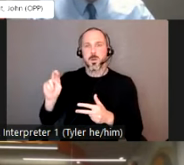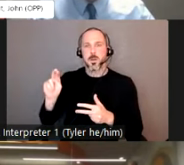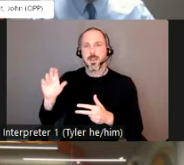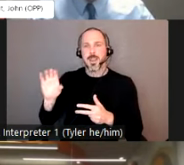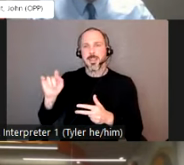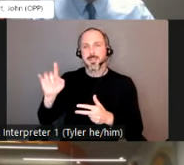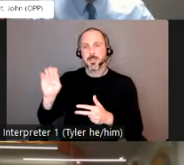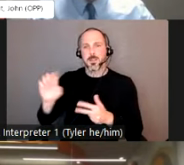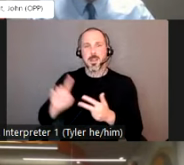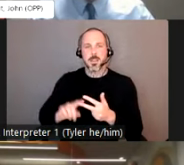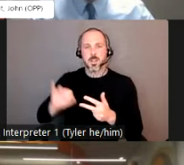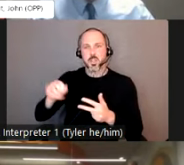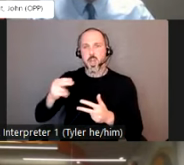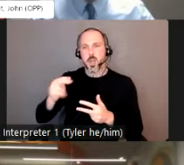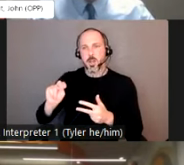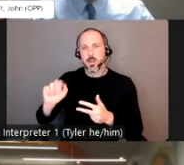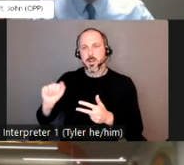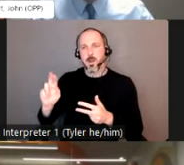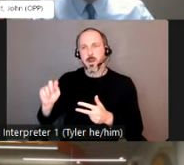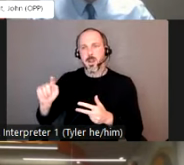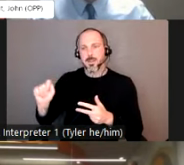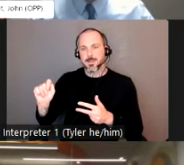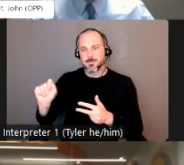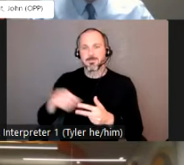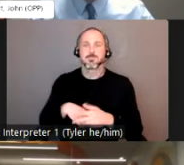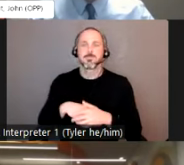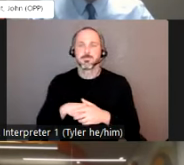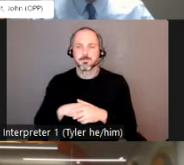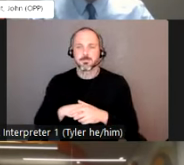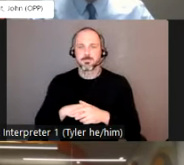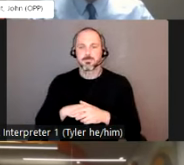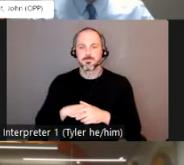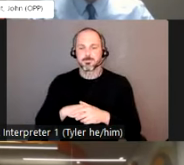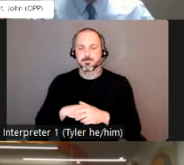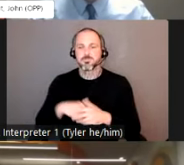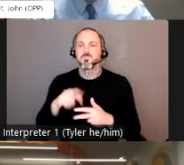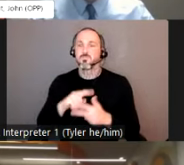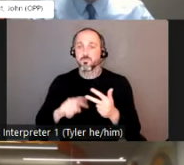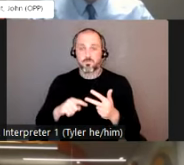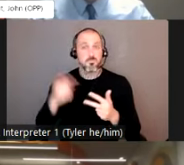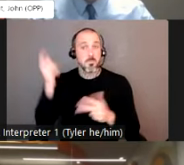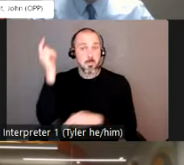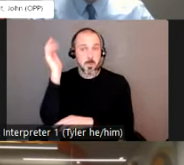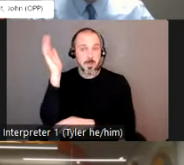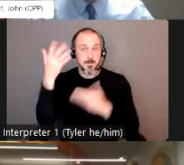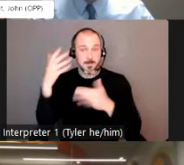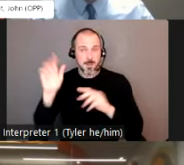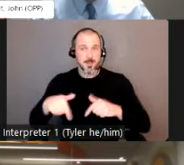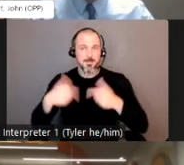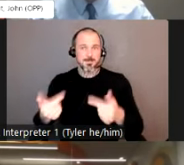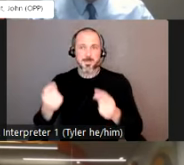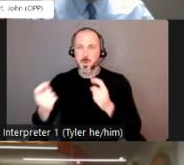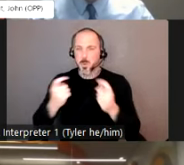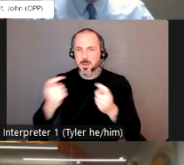presentation. And then we'll talk, take some question and answers and share some resources with you and give you some